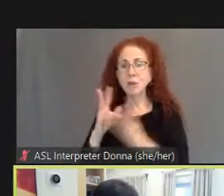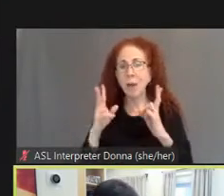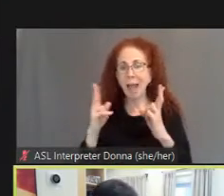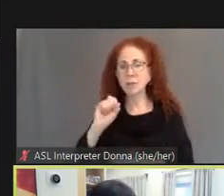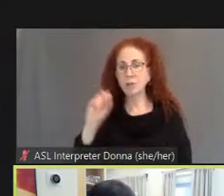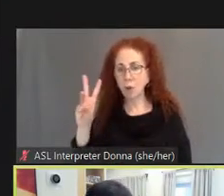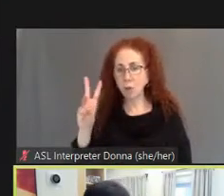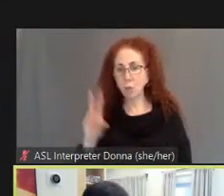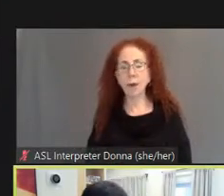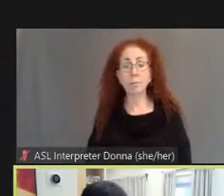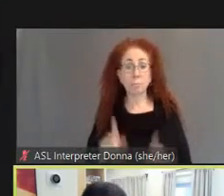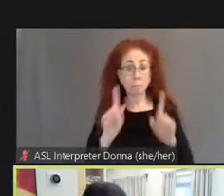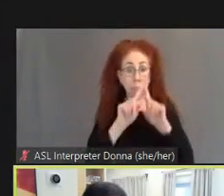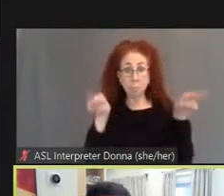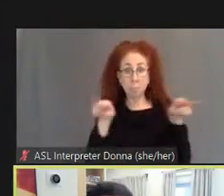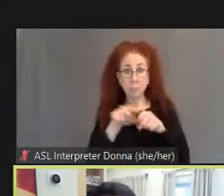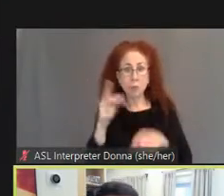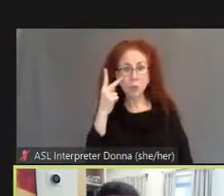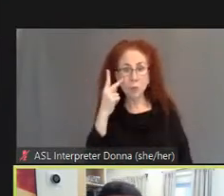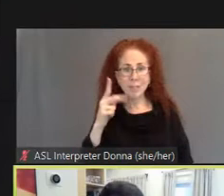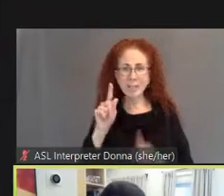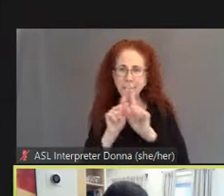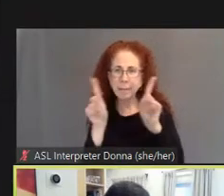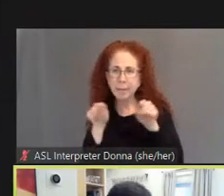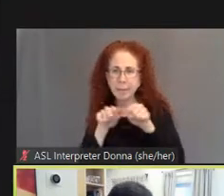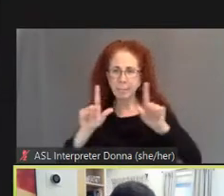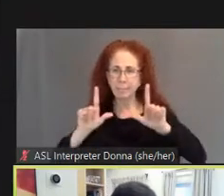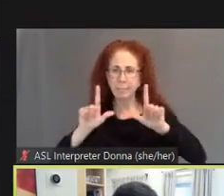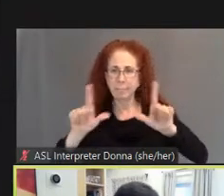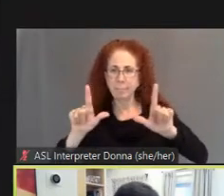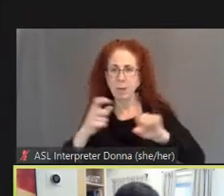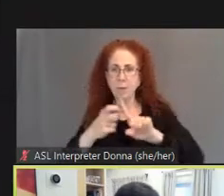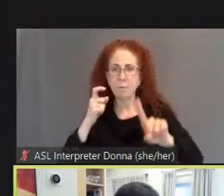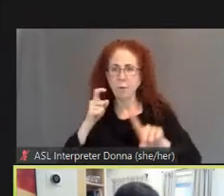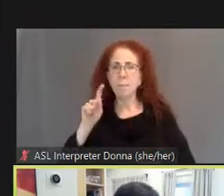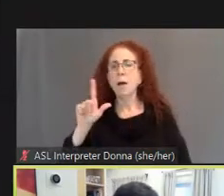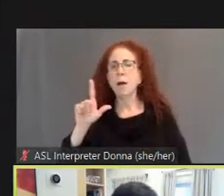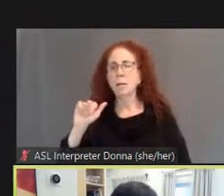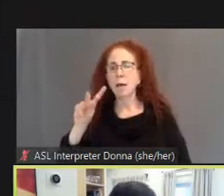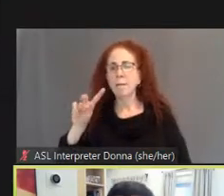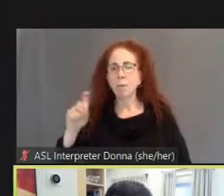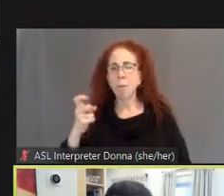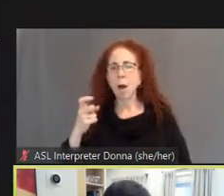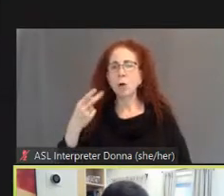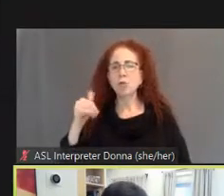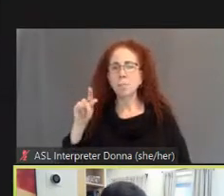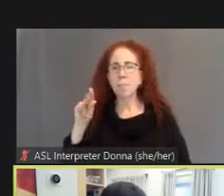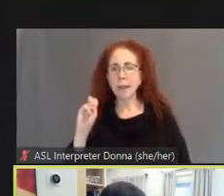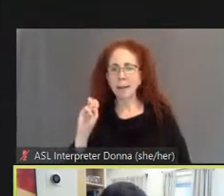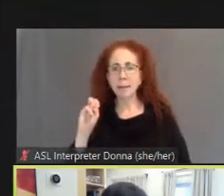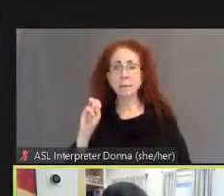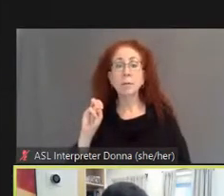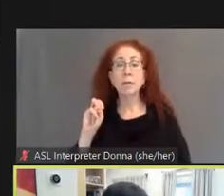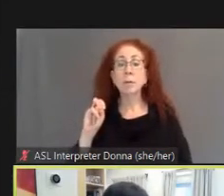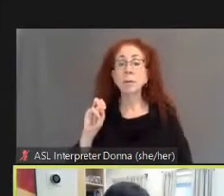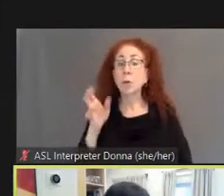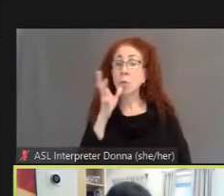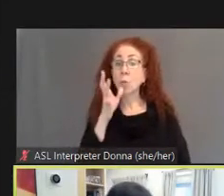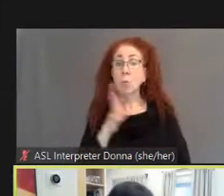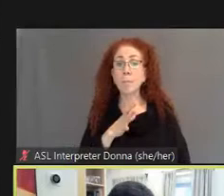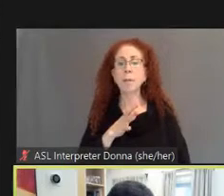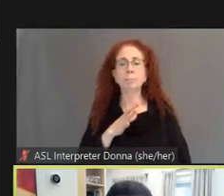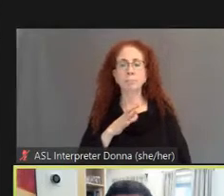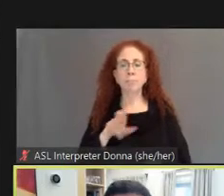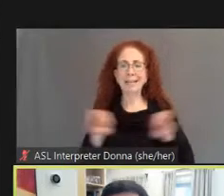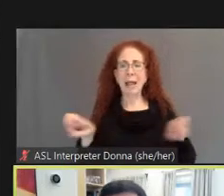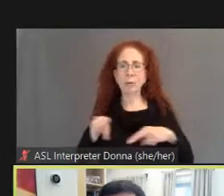quadrant of this software, we see a still image from La Voix Humaine, in which the soprano is sitting on a beige couch